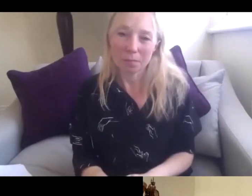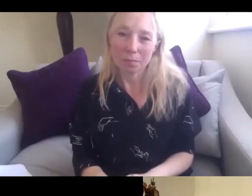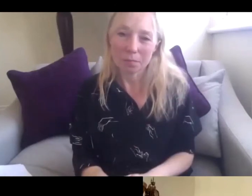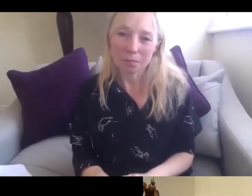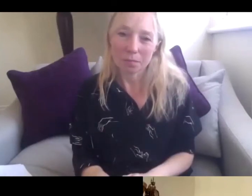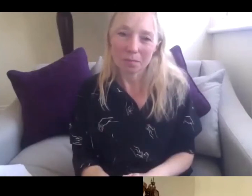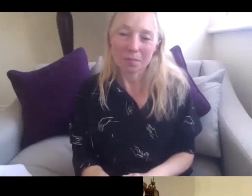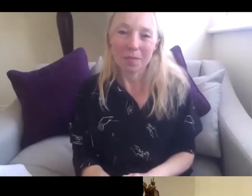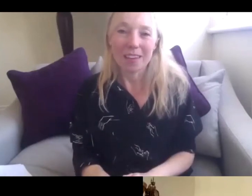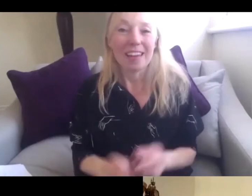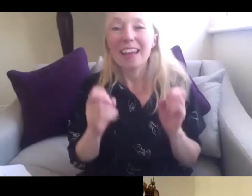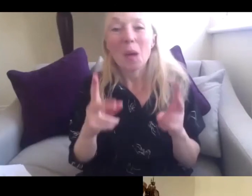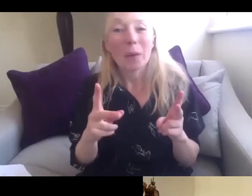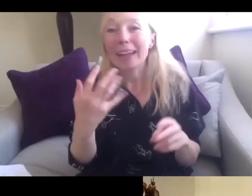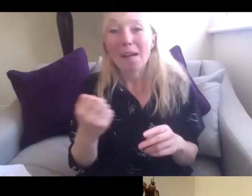15 different drafts.